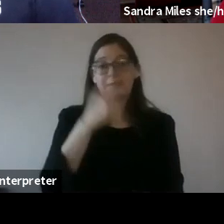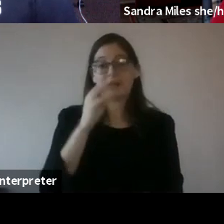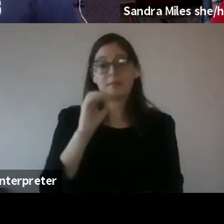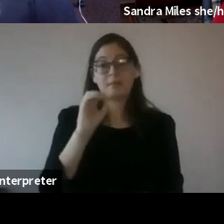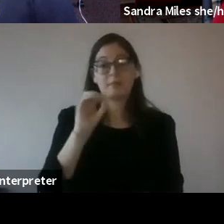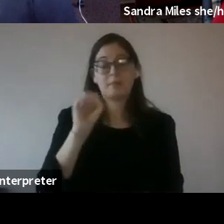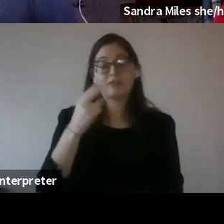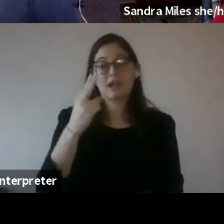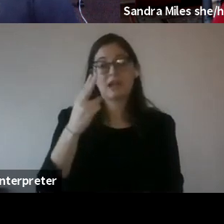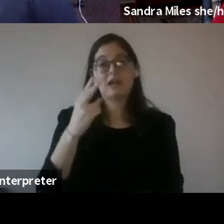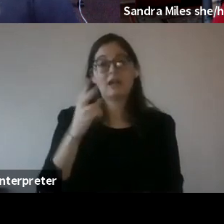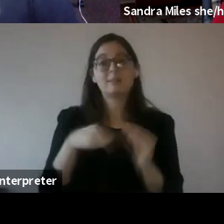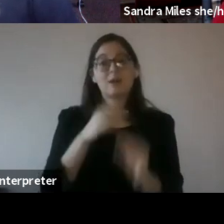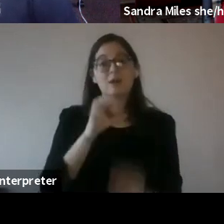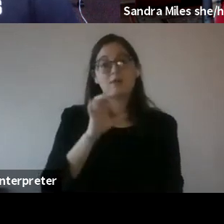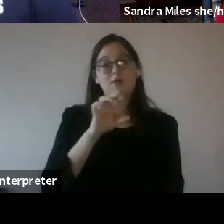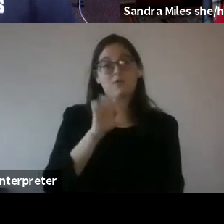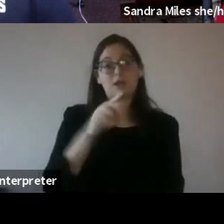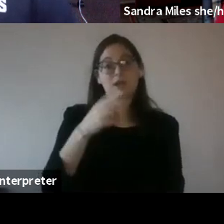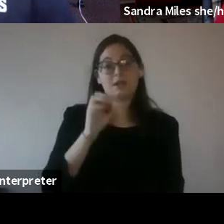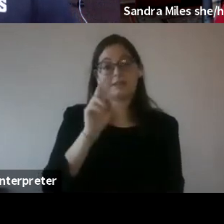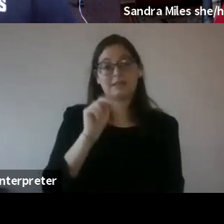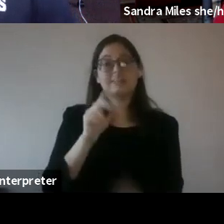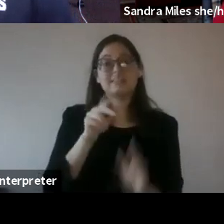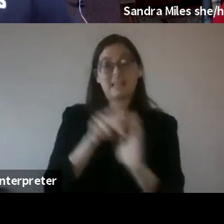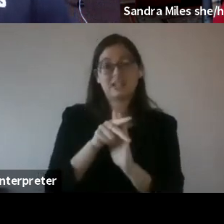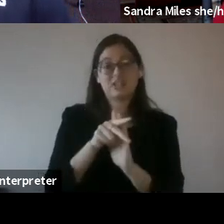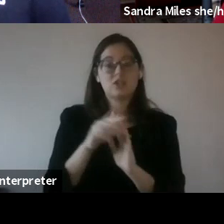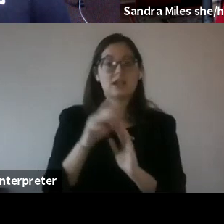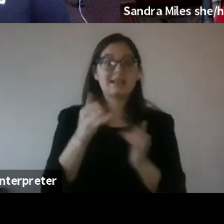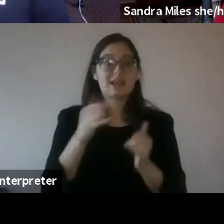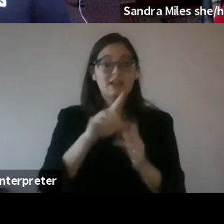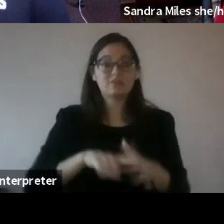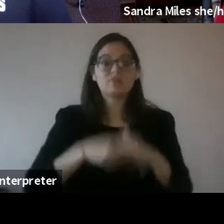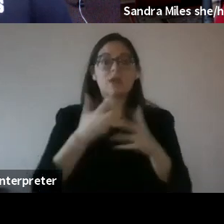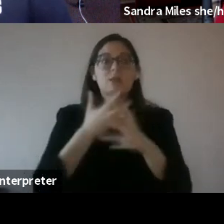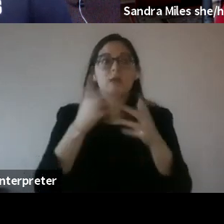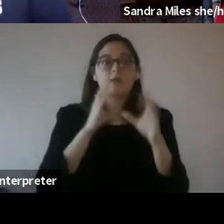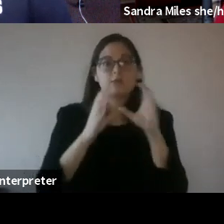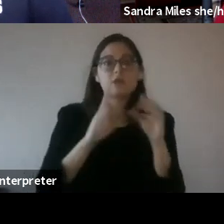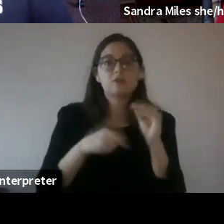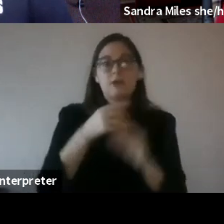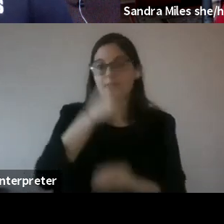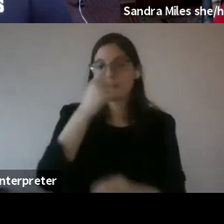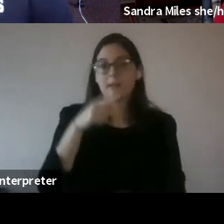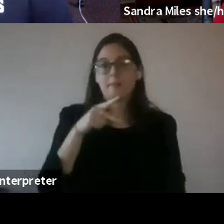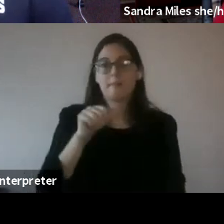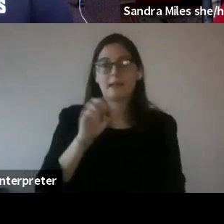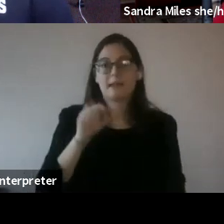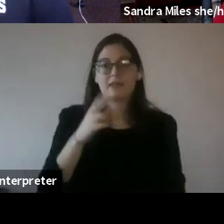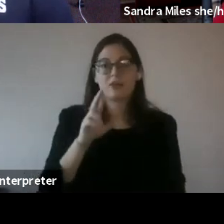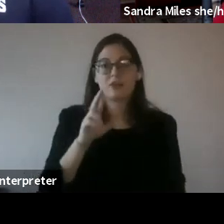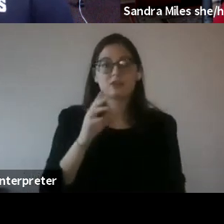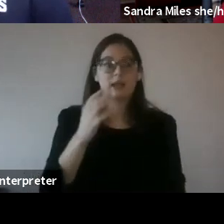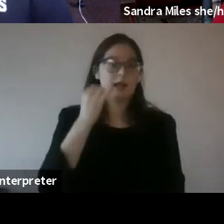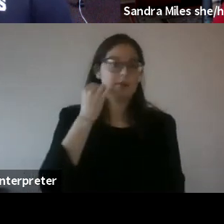Black Messiah, is about Fred Hampton's assassination. And now that is spawning a lot of conversations about the Black Panthers and whether or